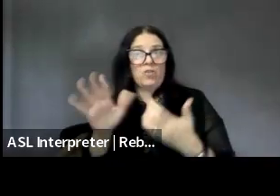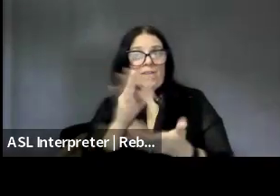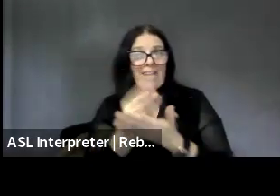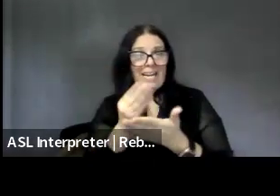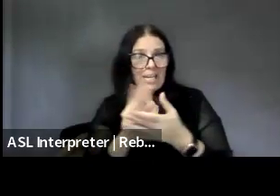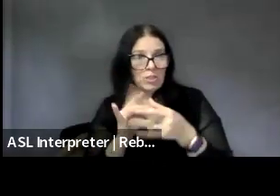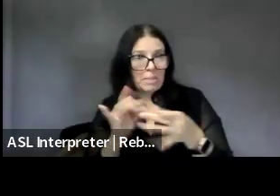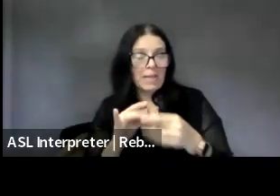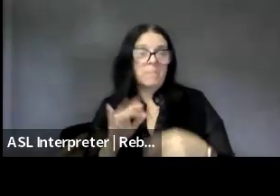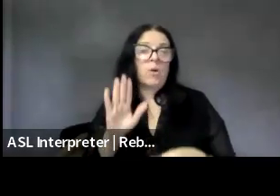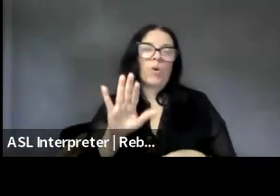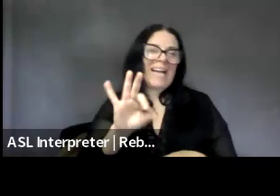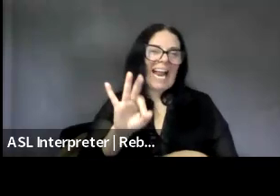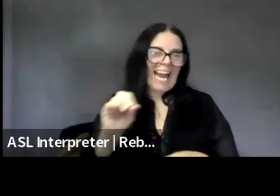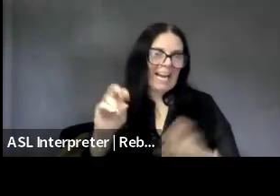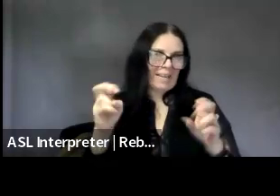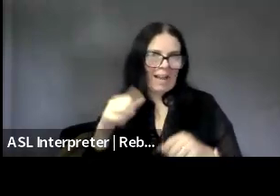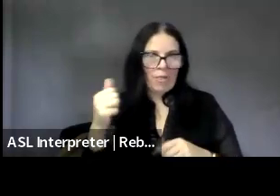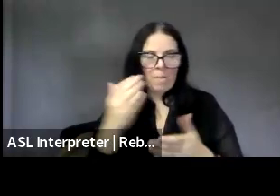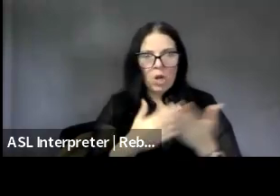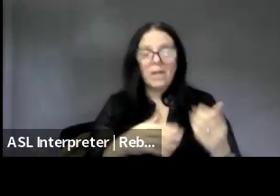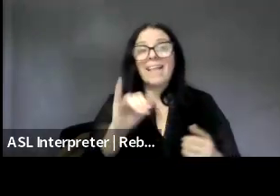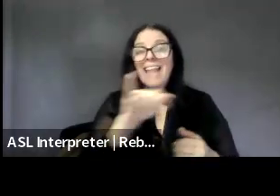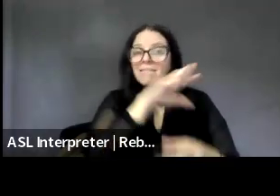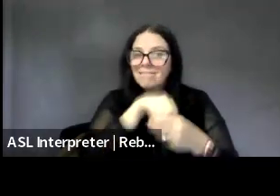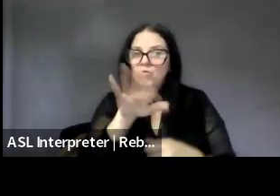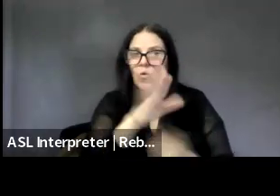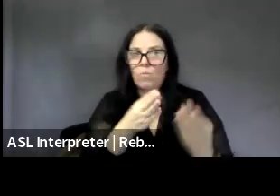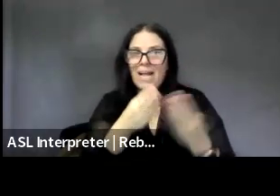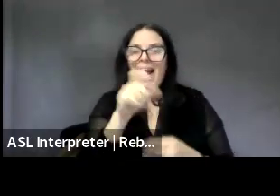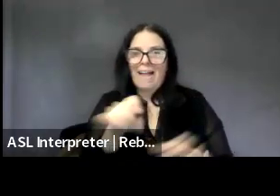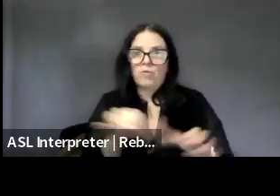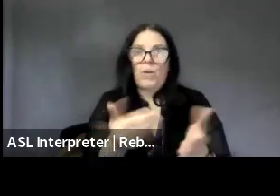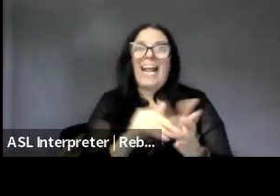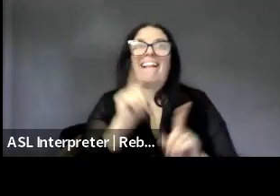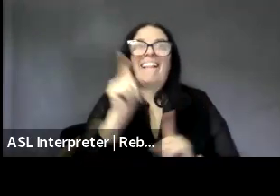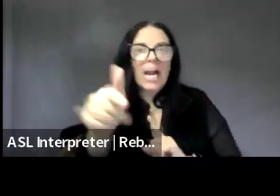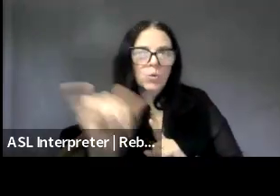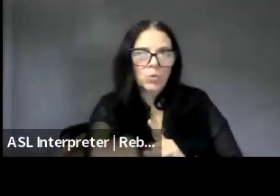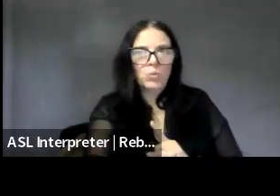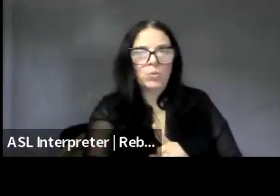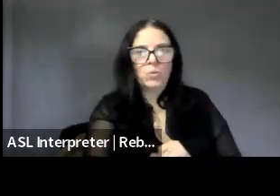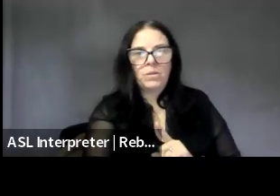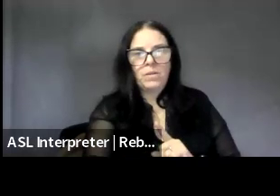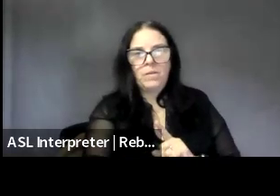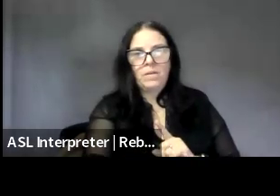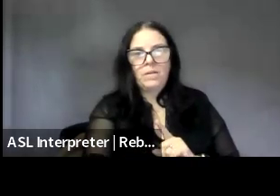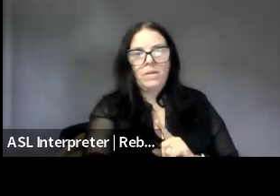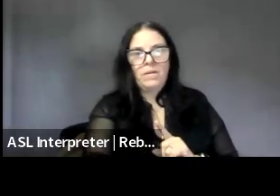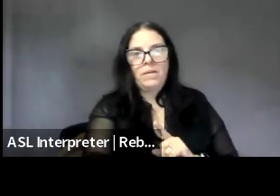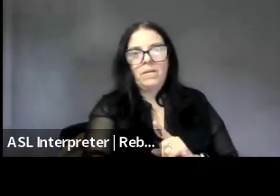990. That's actually in your proposal. You have to do it again later. But in your proposal itself, you